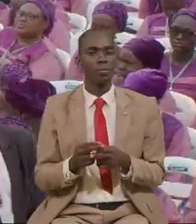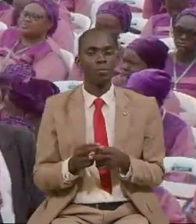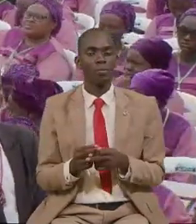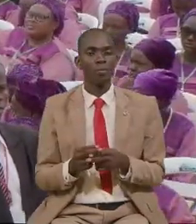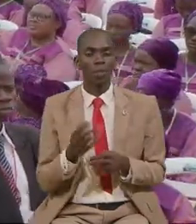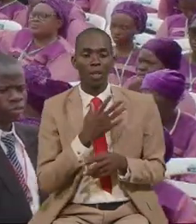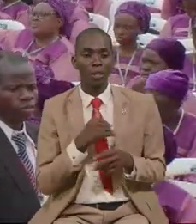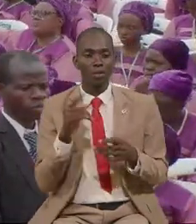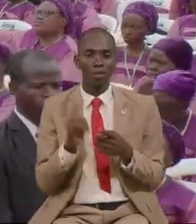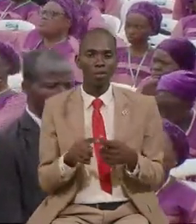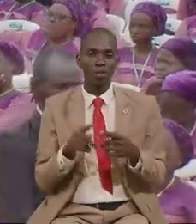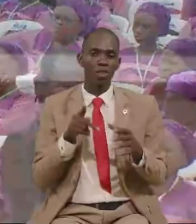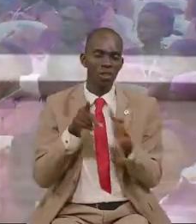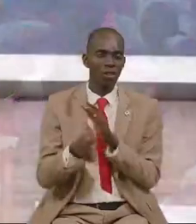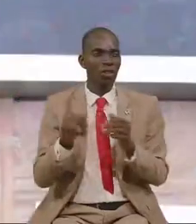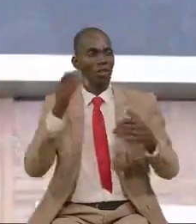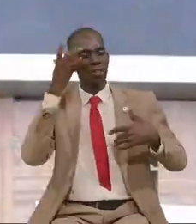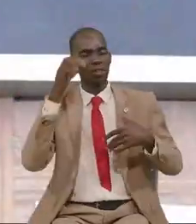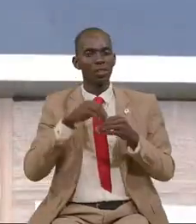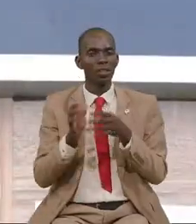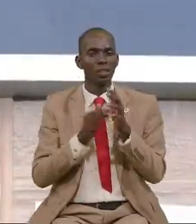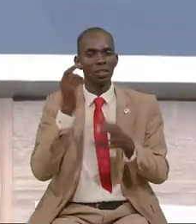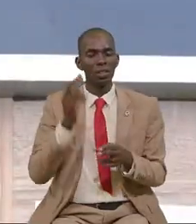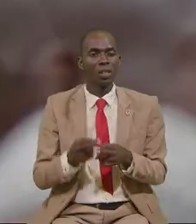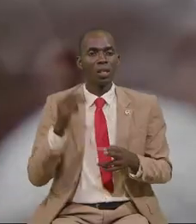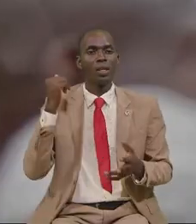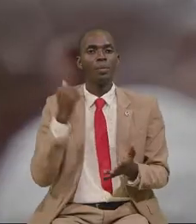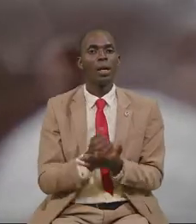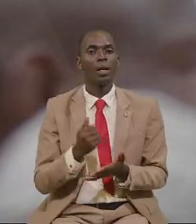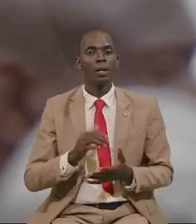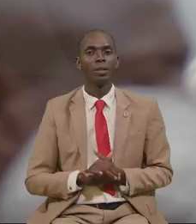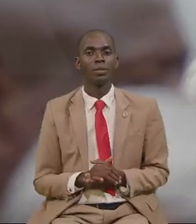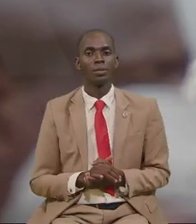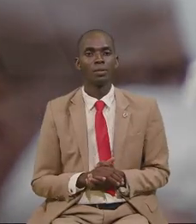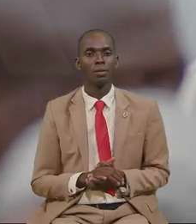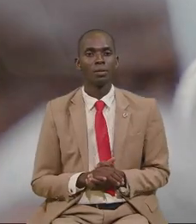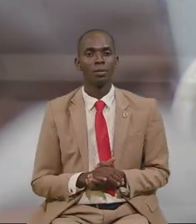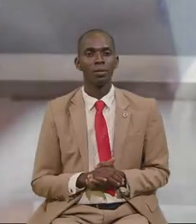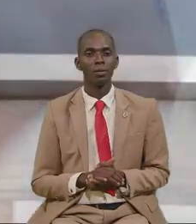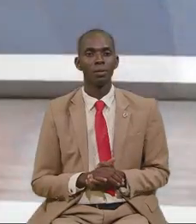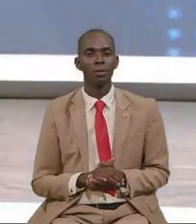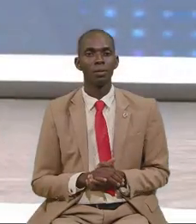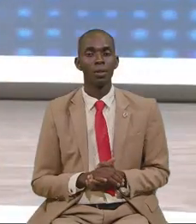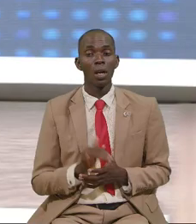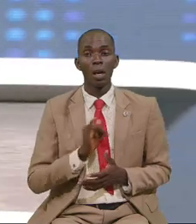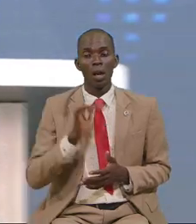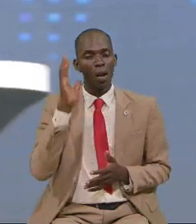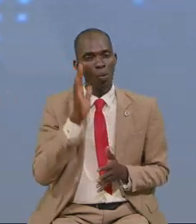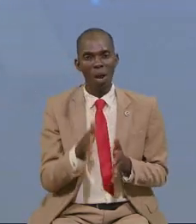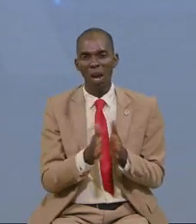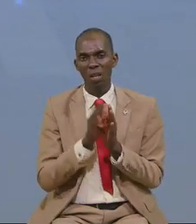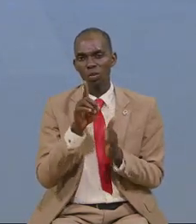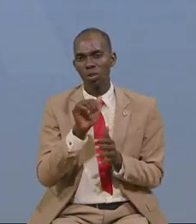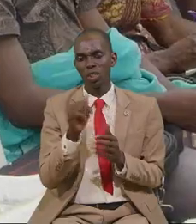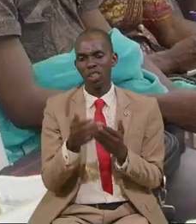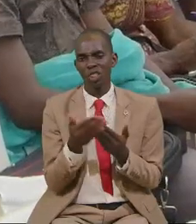cure diseases. Amen. I'm going to ask you a simple question. Are you